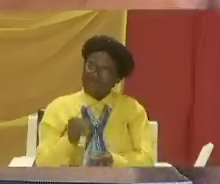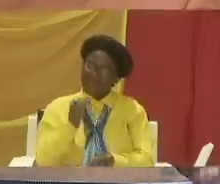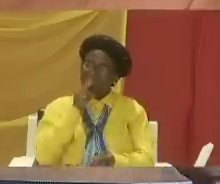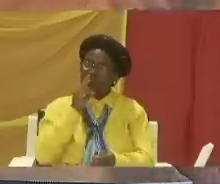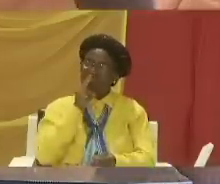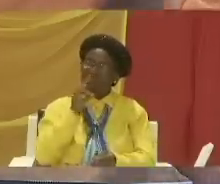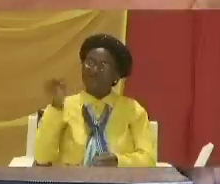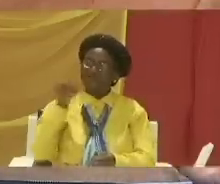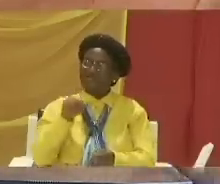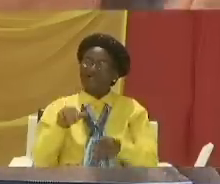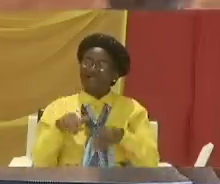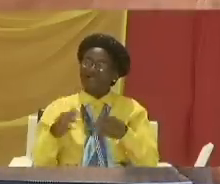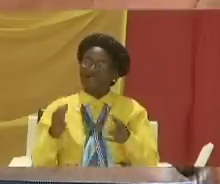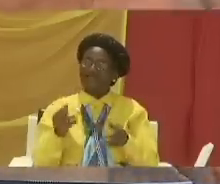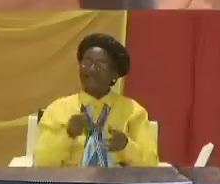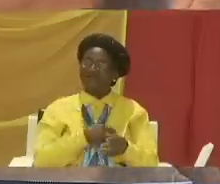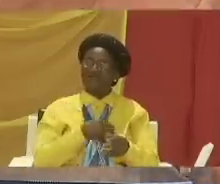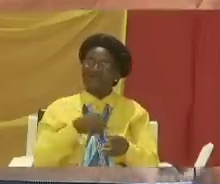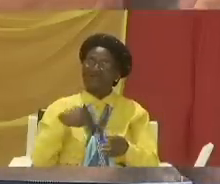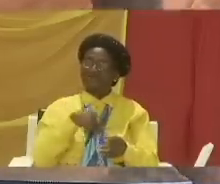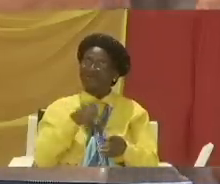we shore it up with plenty of